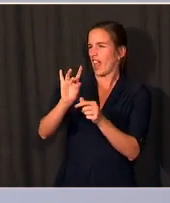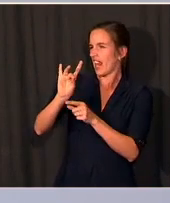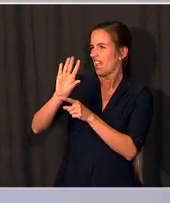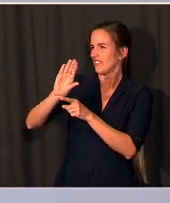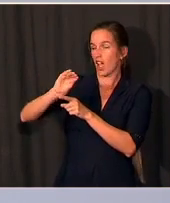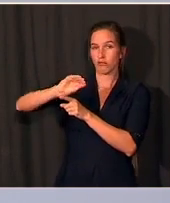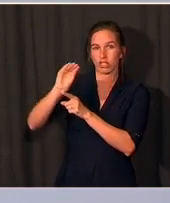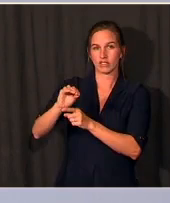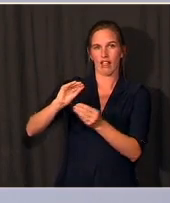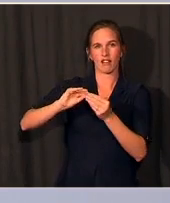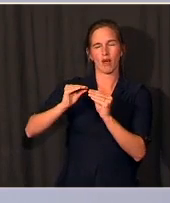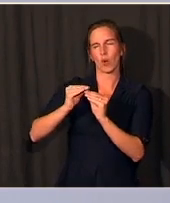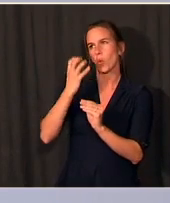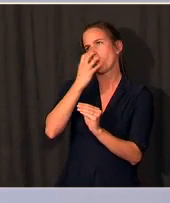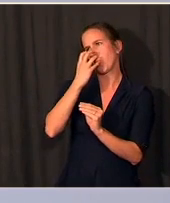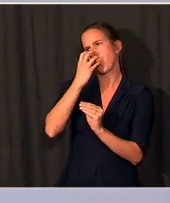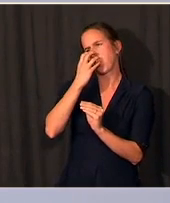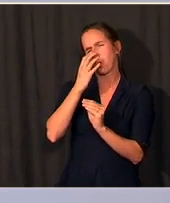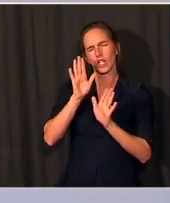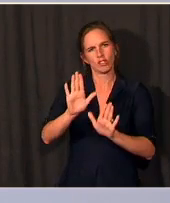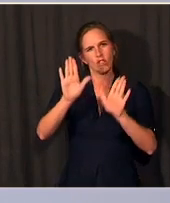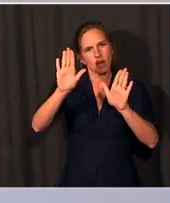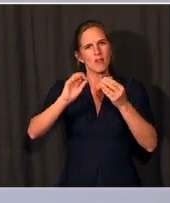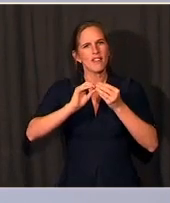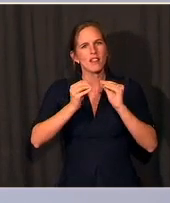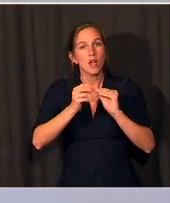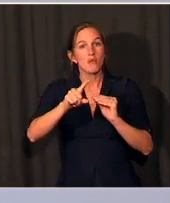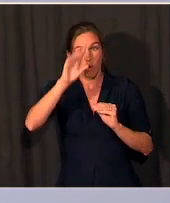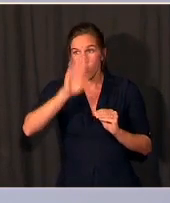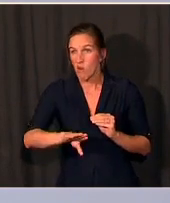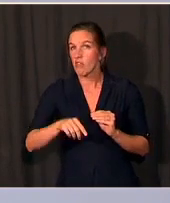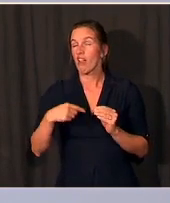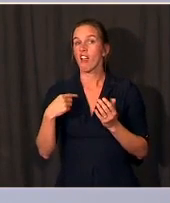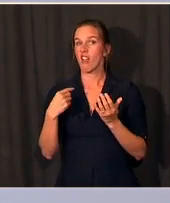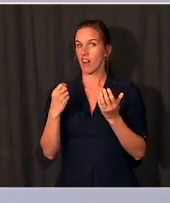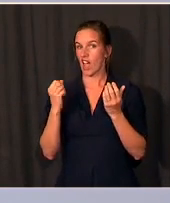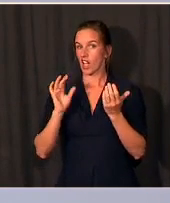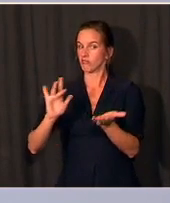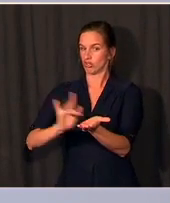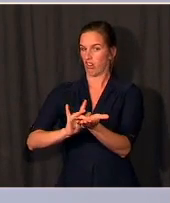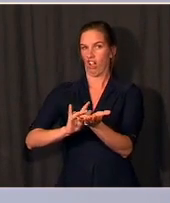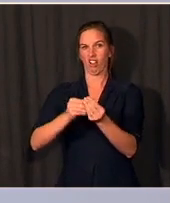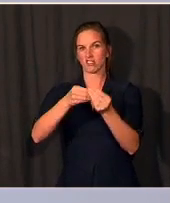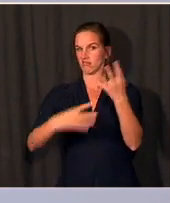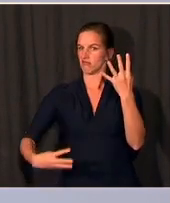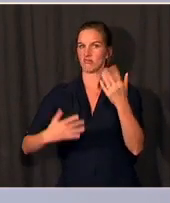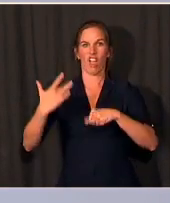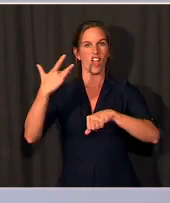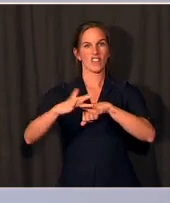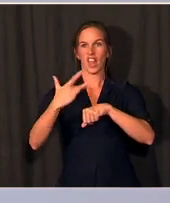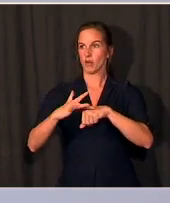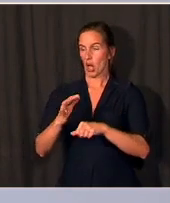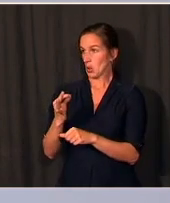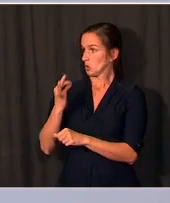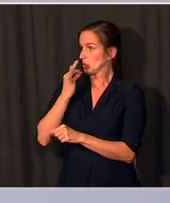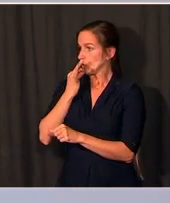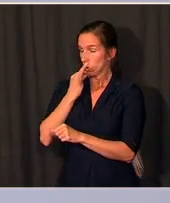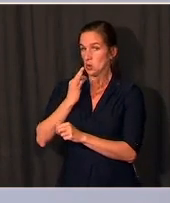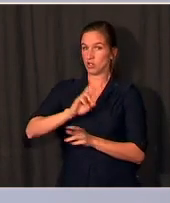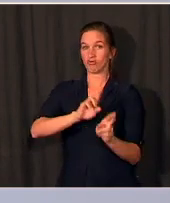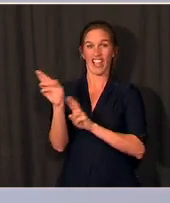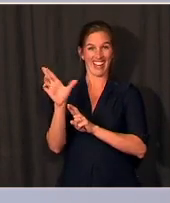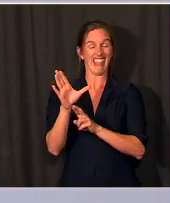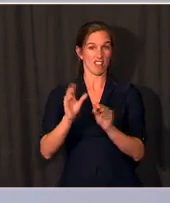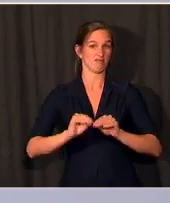incredible number, but we have some tremendously promising drugs online and ready to come out. We